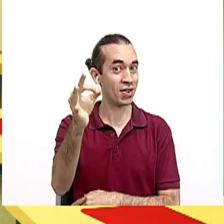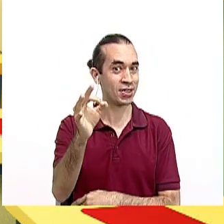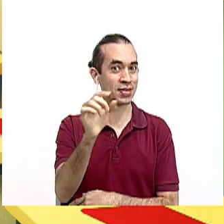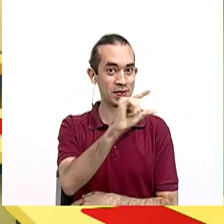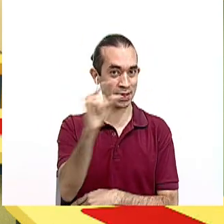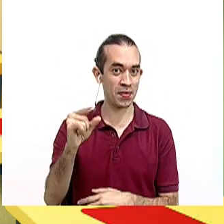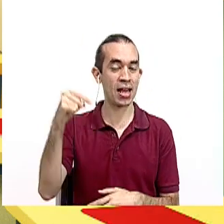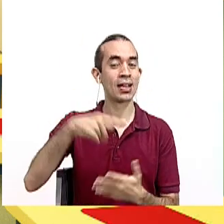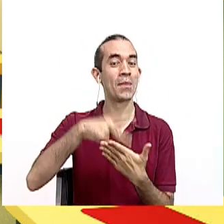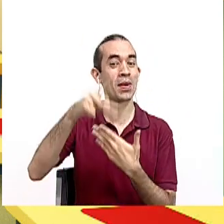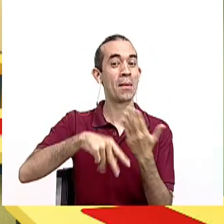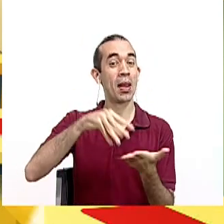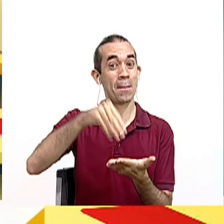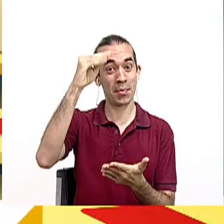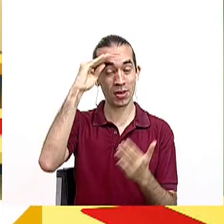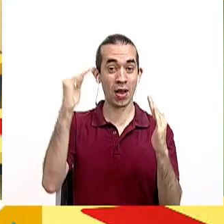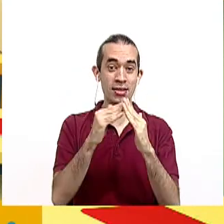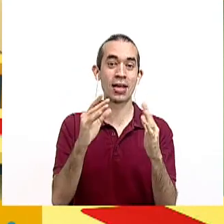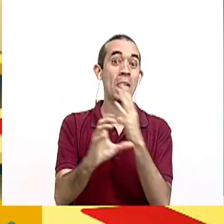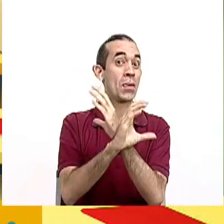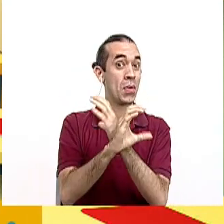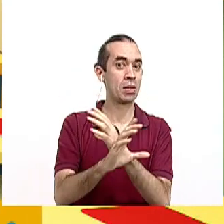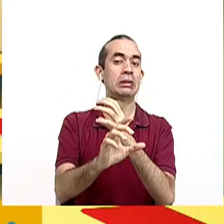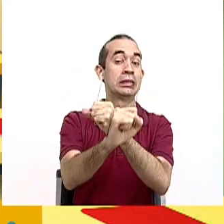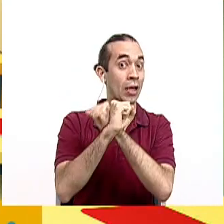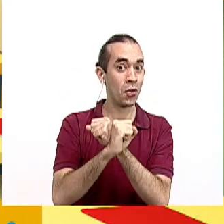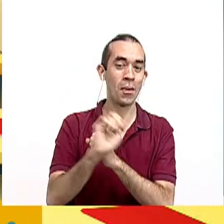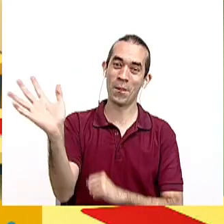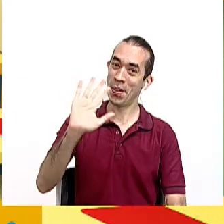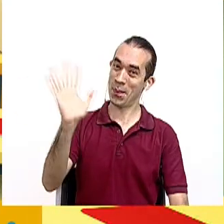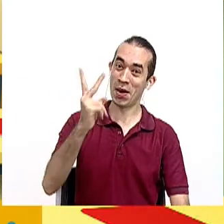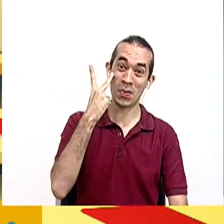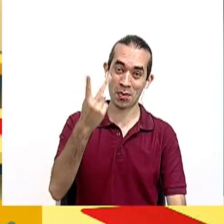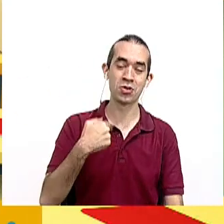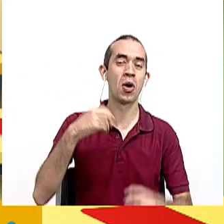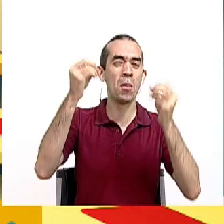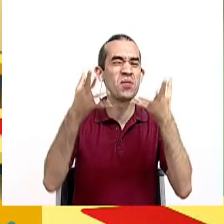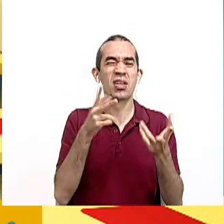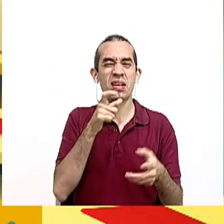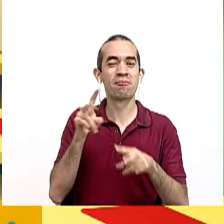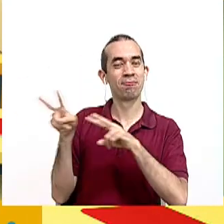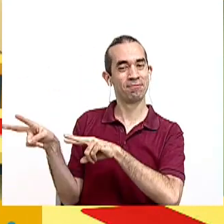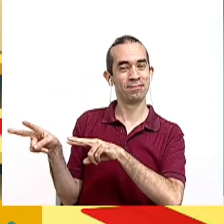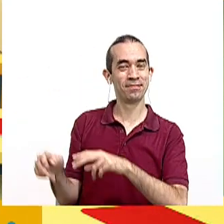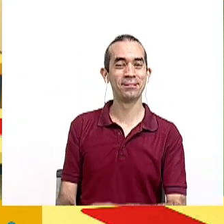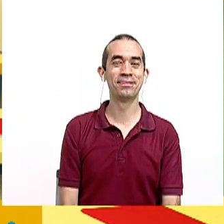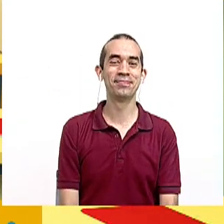en Casa. See you and take care. Be safe. Bye-bye. I'm teacher Evelyn.